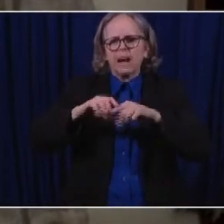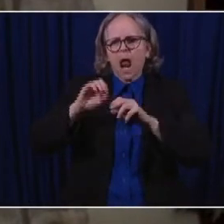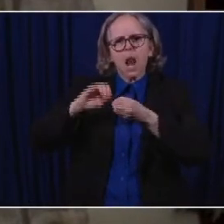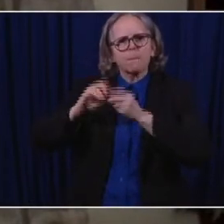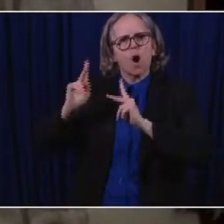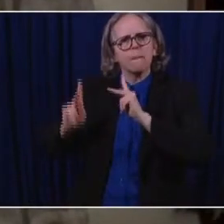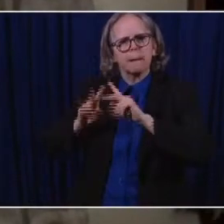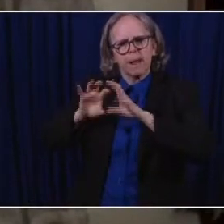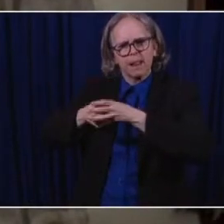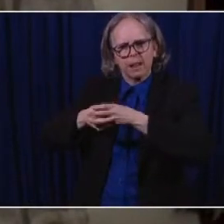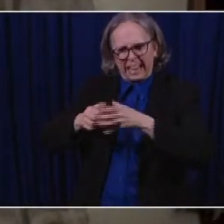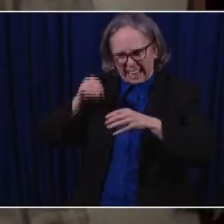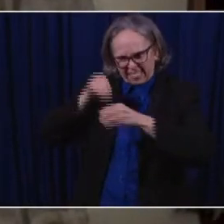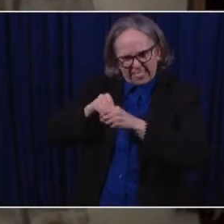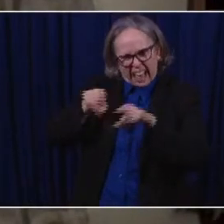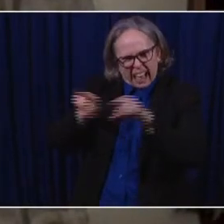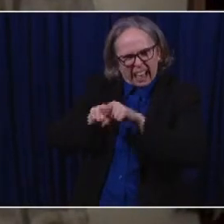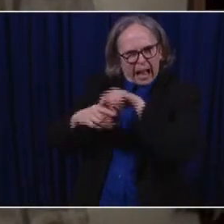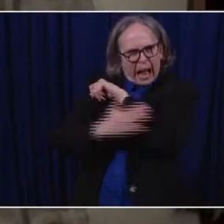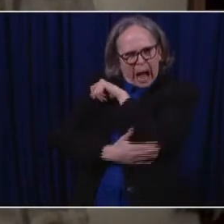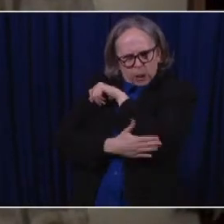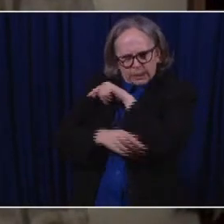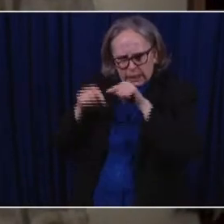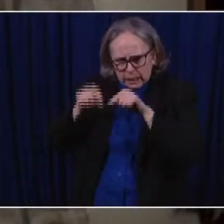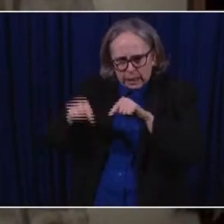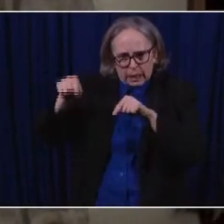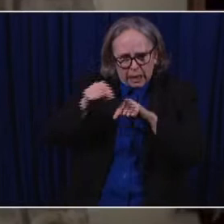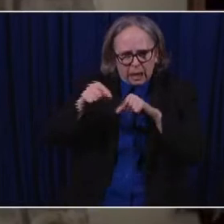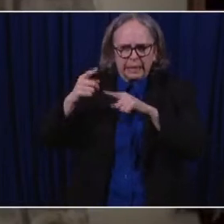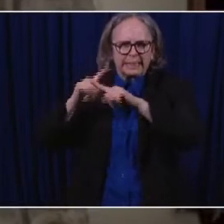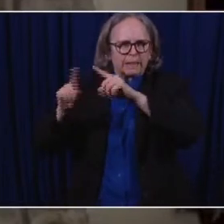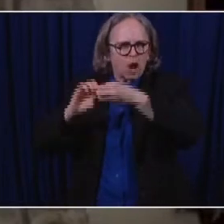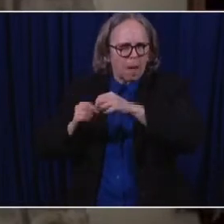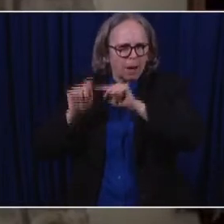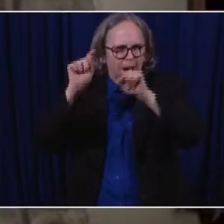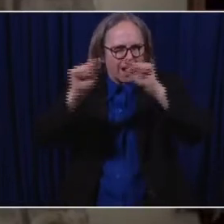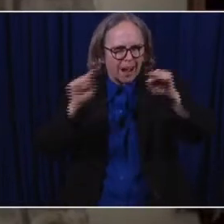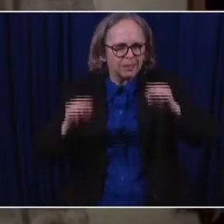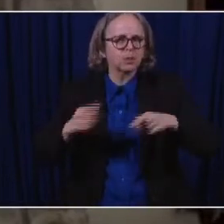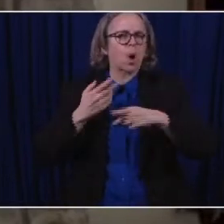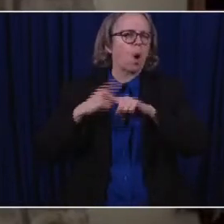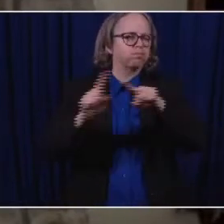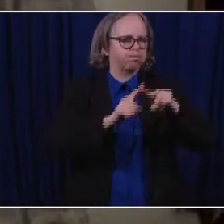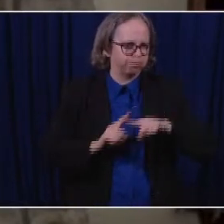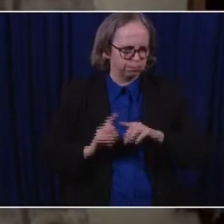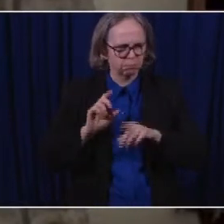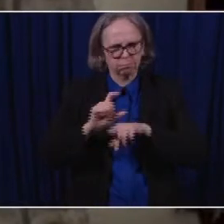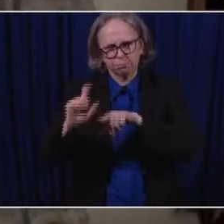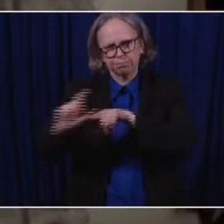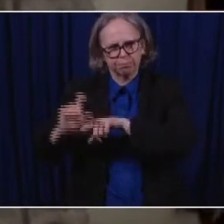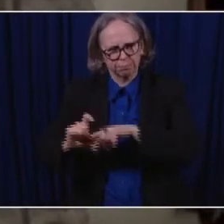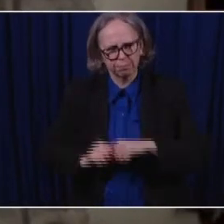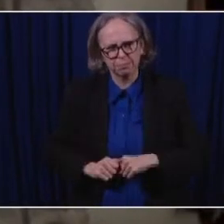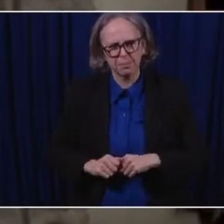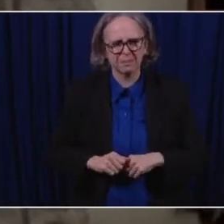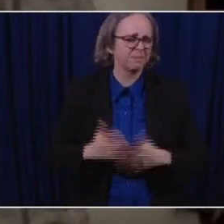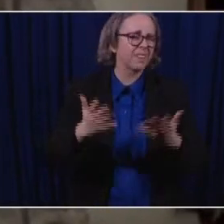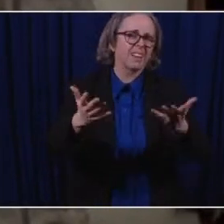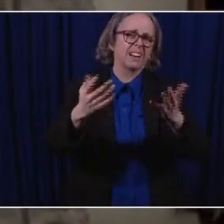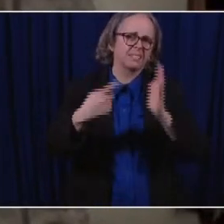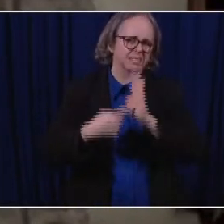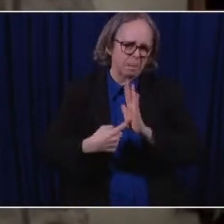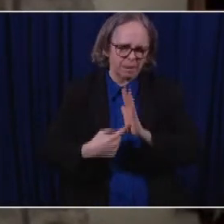there in regard to poverty. So, you know, it's basically